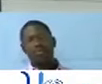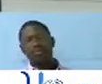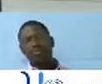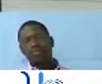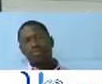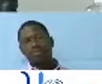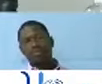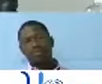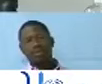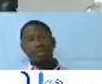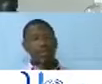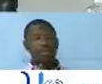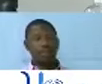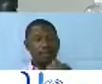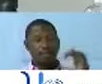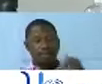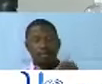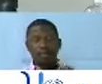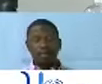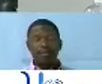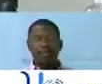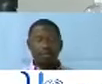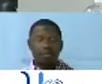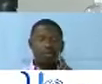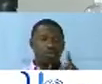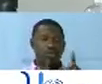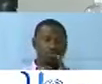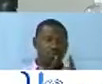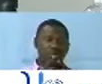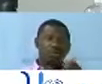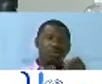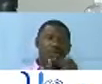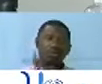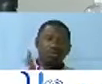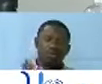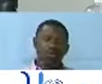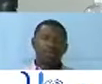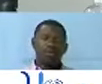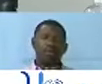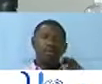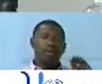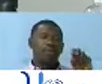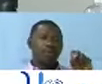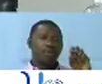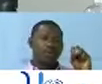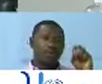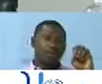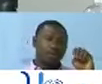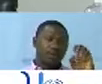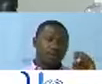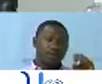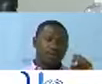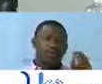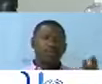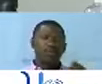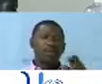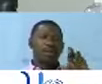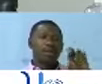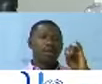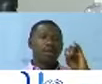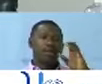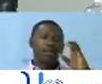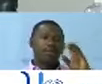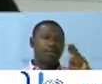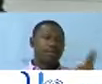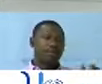to discuss the issue of Moses Richards. Le meeting la bo xam da ngeen ko oté won pour waxtané mbiri Moses Richards. I mean,